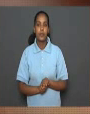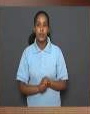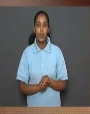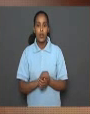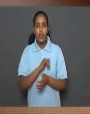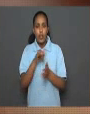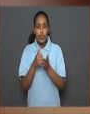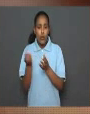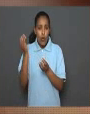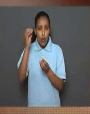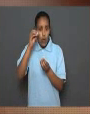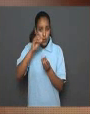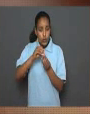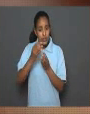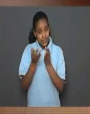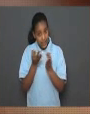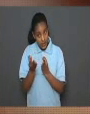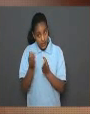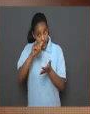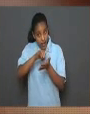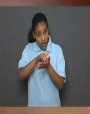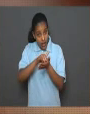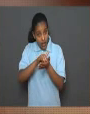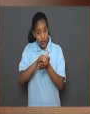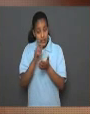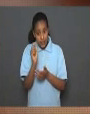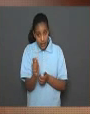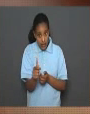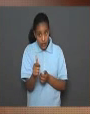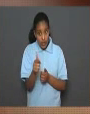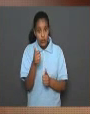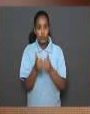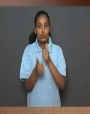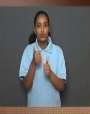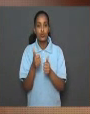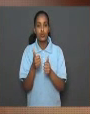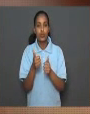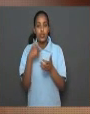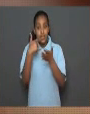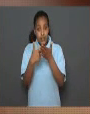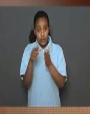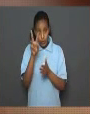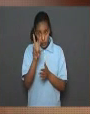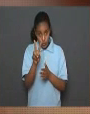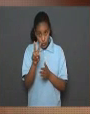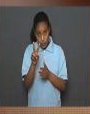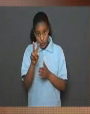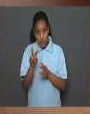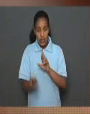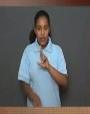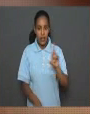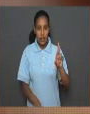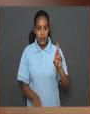It also states that the rate at which these two